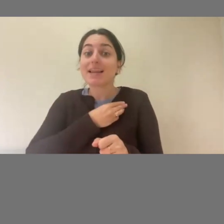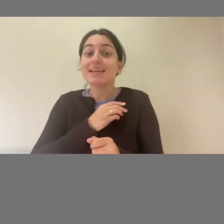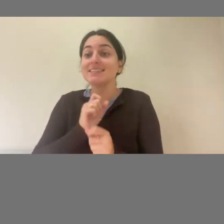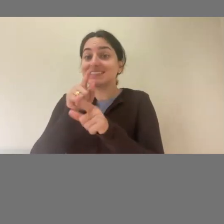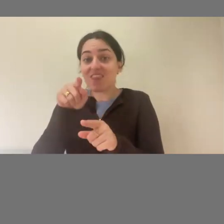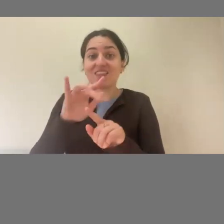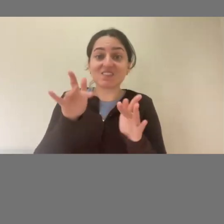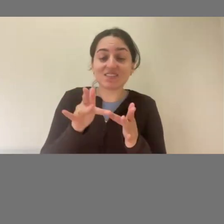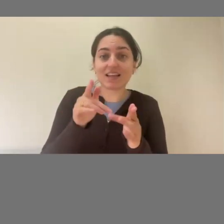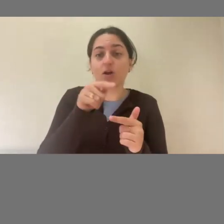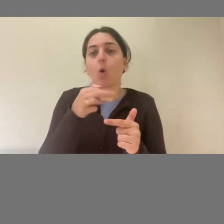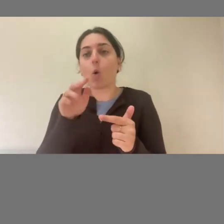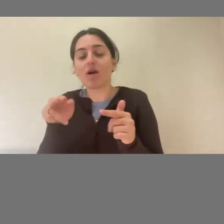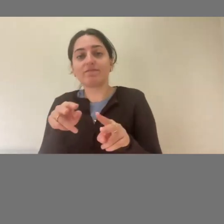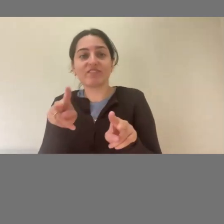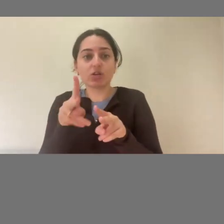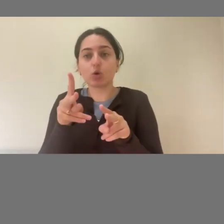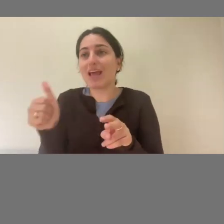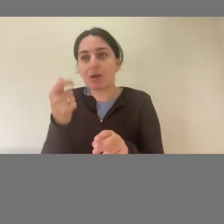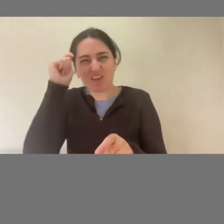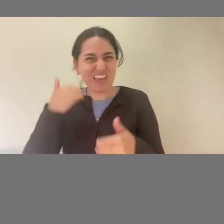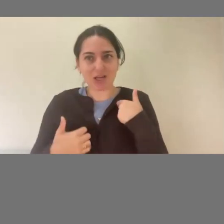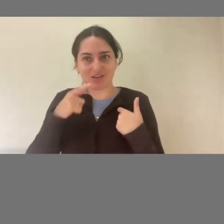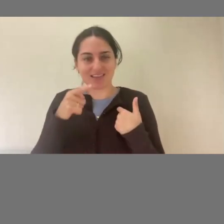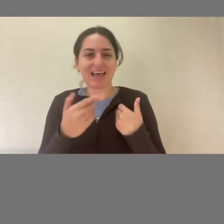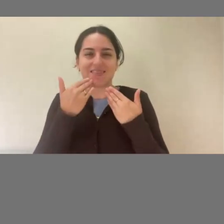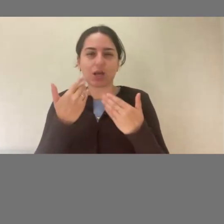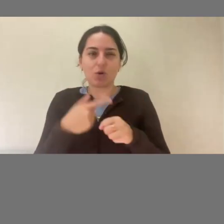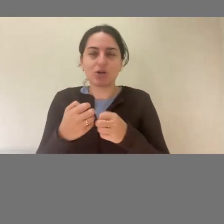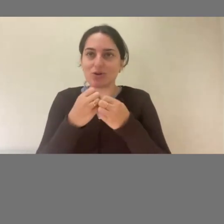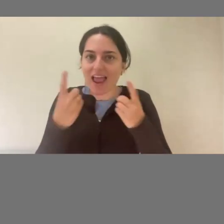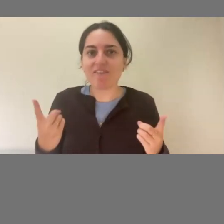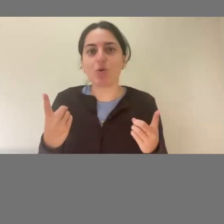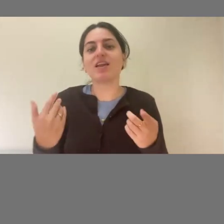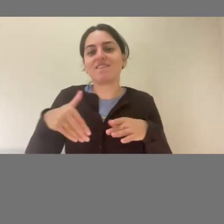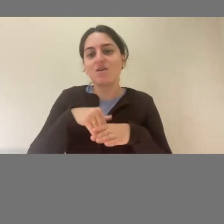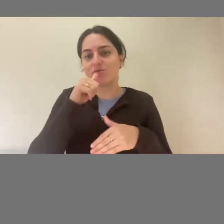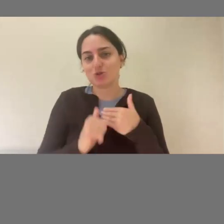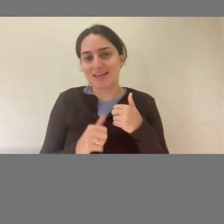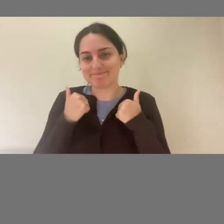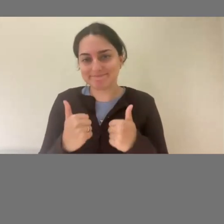anyone who you think might be interested. And thanks once again to all of our contributors today.